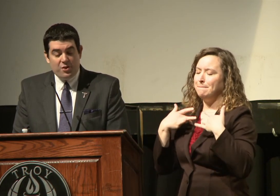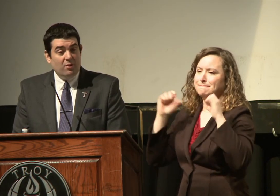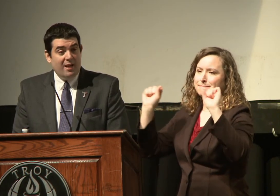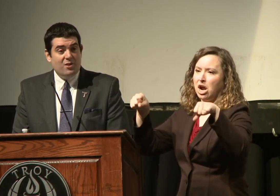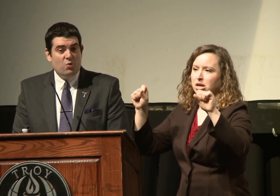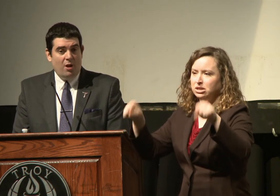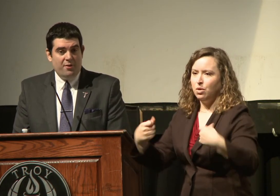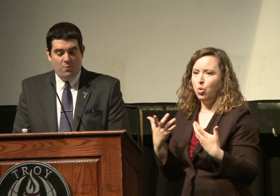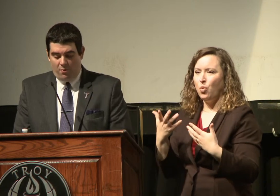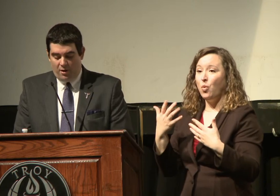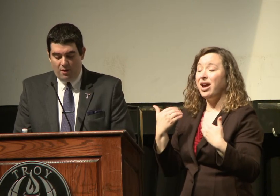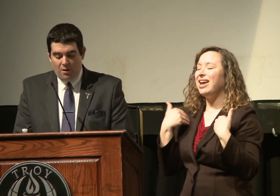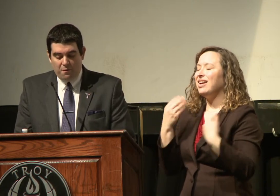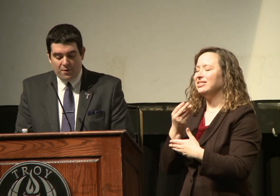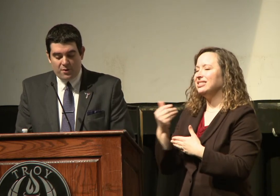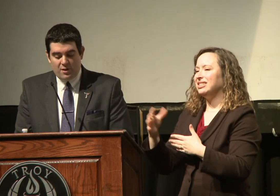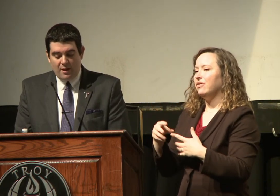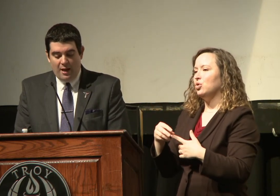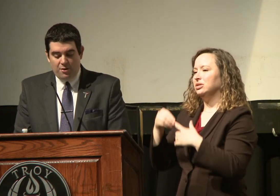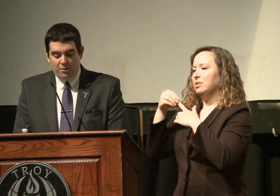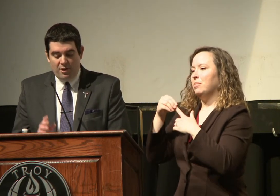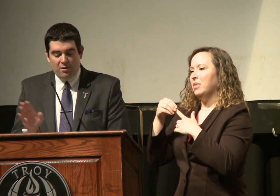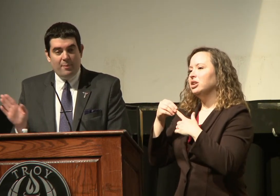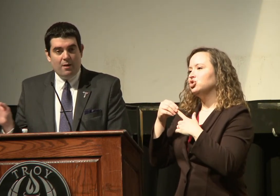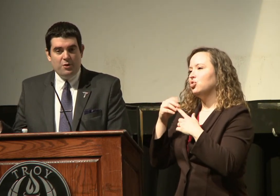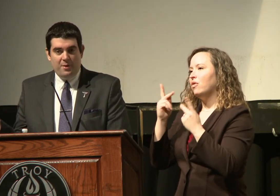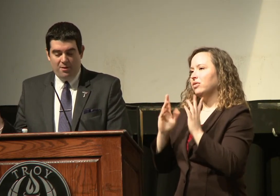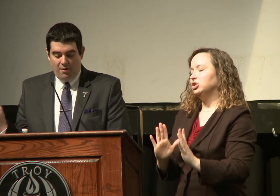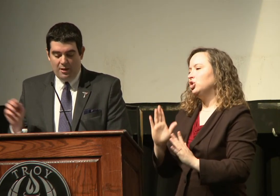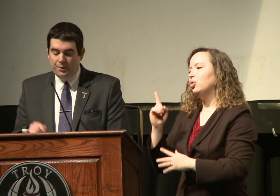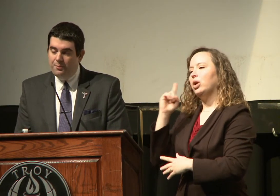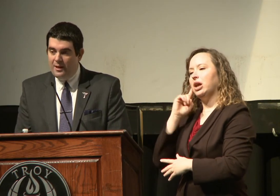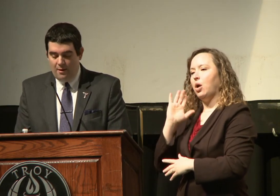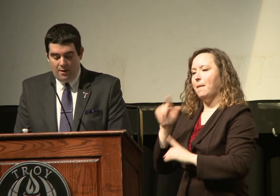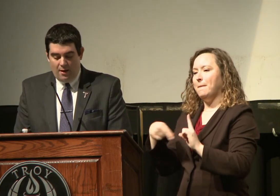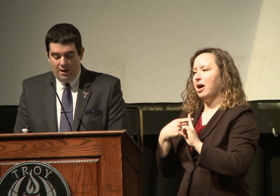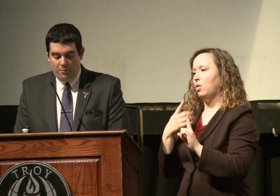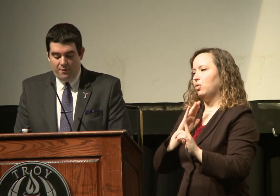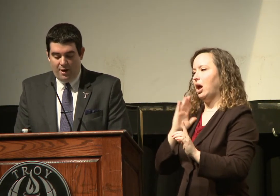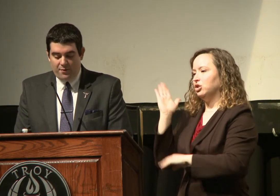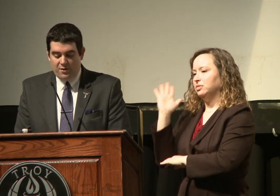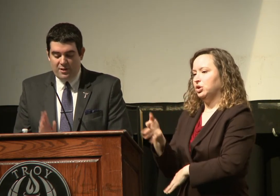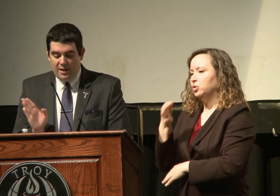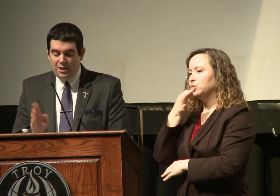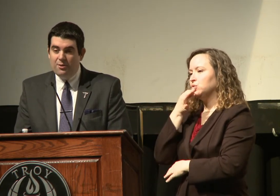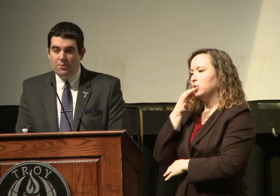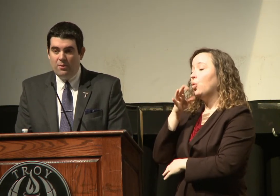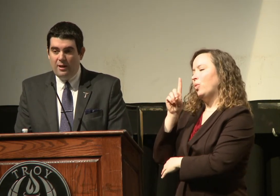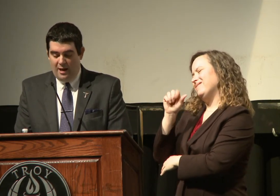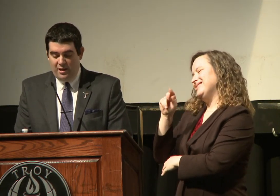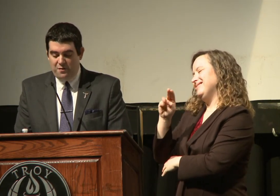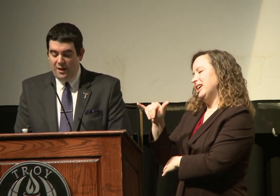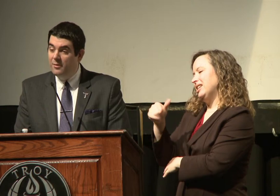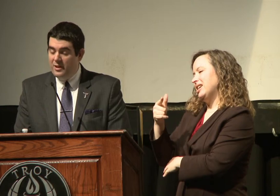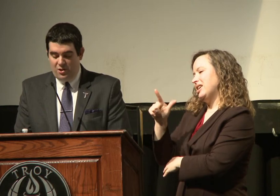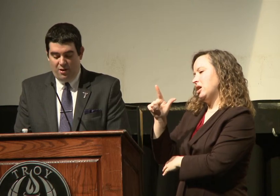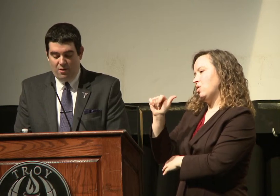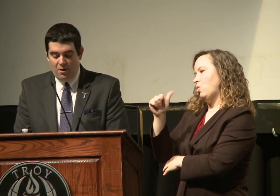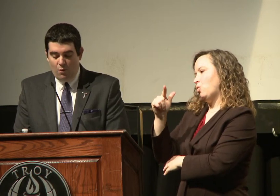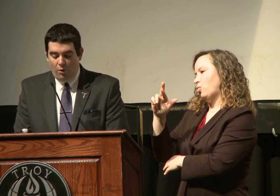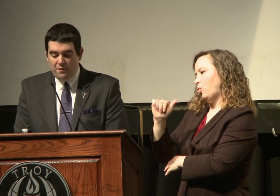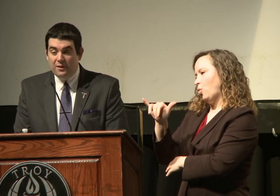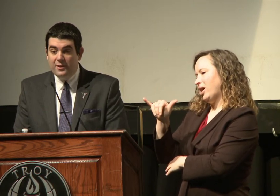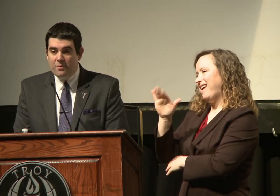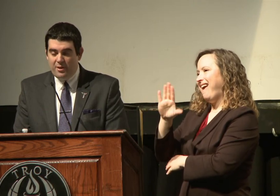several special guests as well this morning. First, and you'll hear about our speaker in a little bit, we have obviously Danny Gilroy and his family is